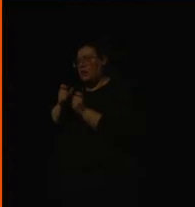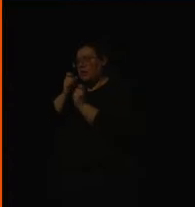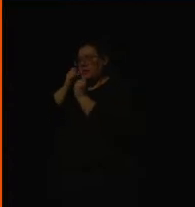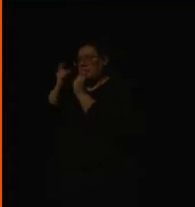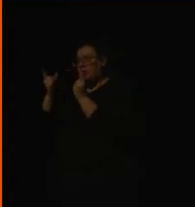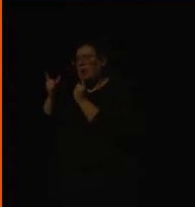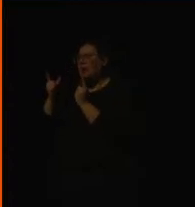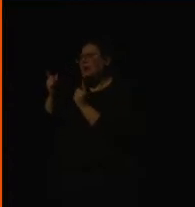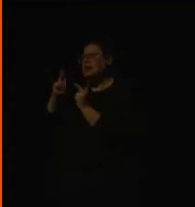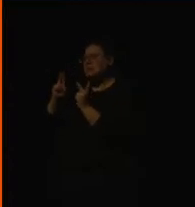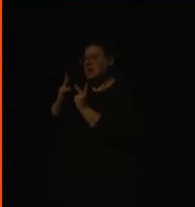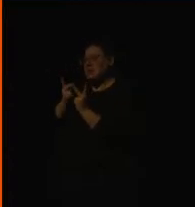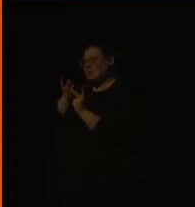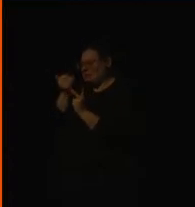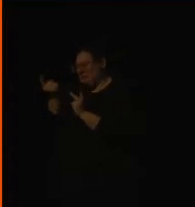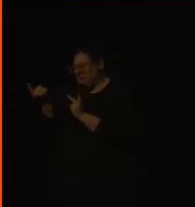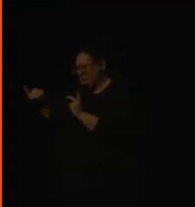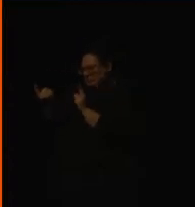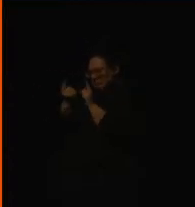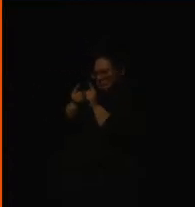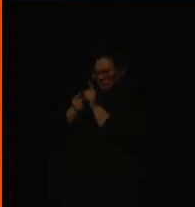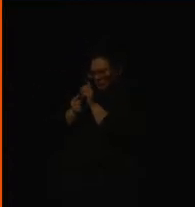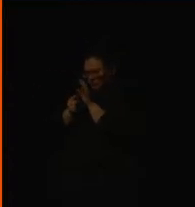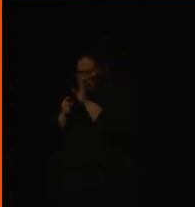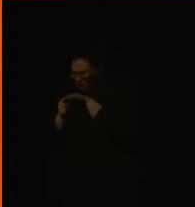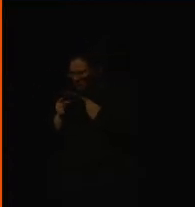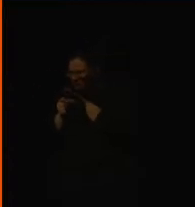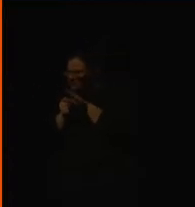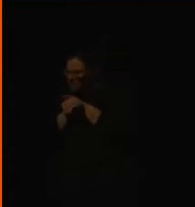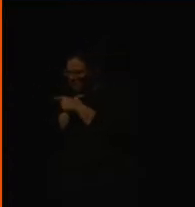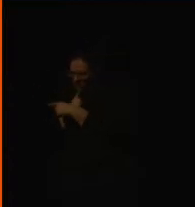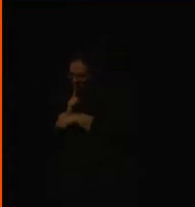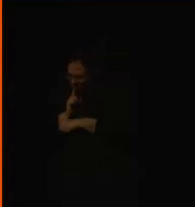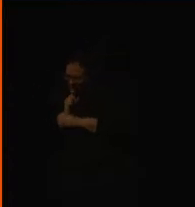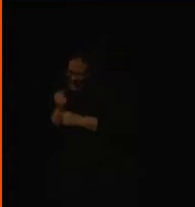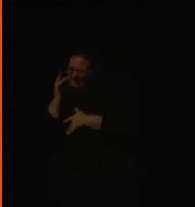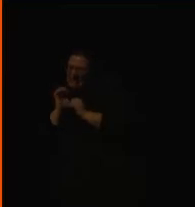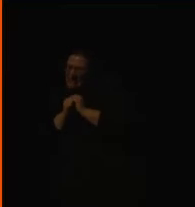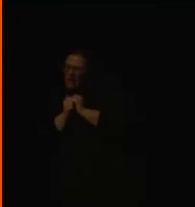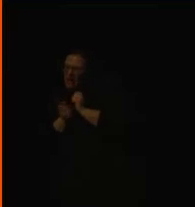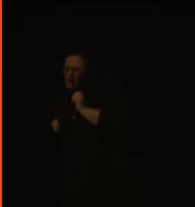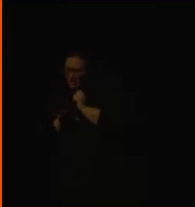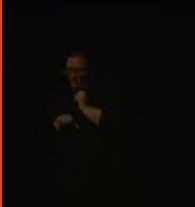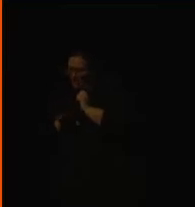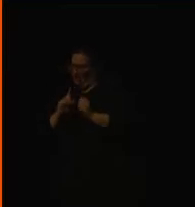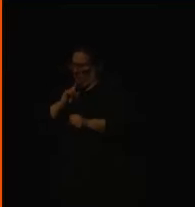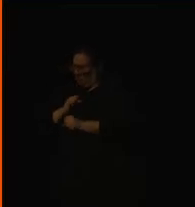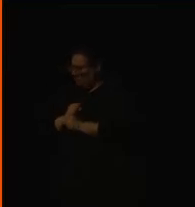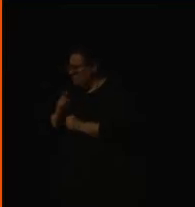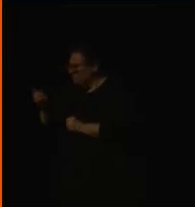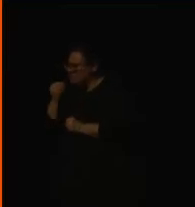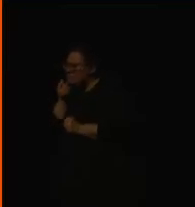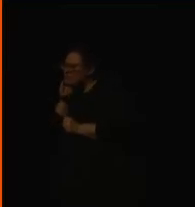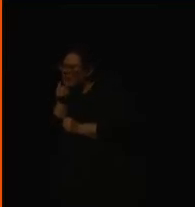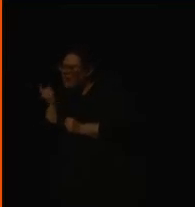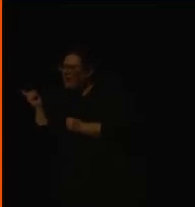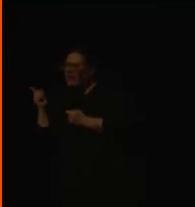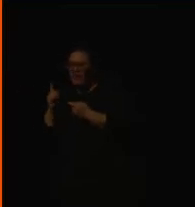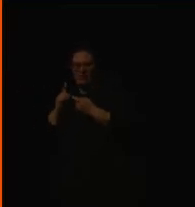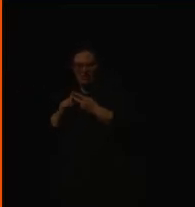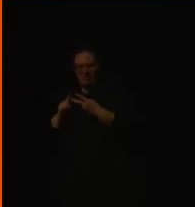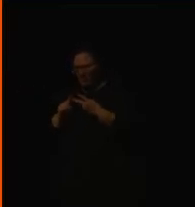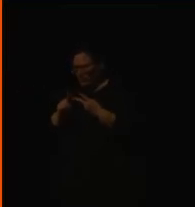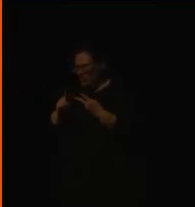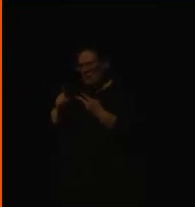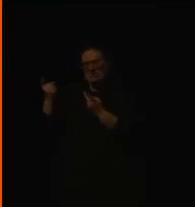me aside and they would want to ask, you know, how did he really get sick? You know, what was his diet like? Was there something